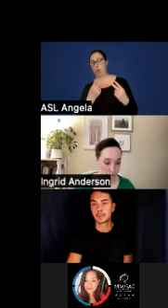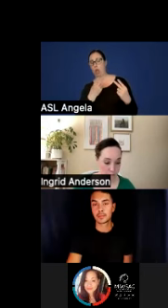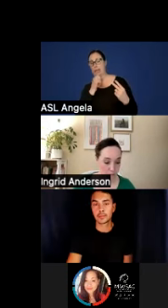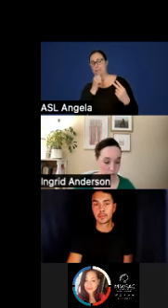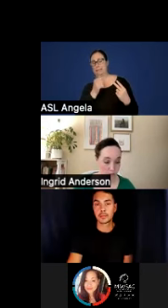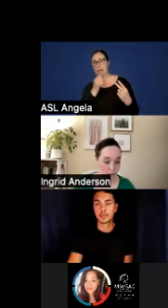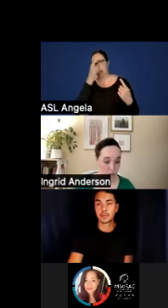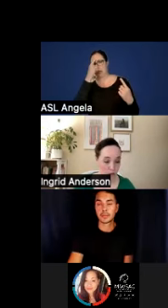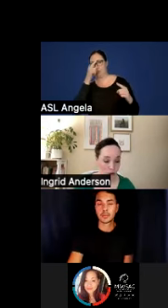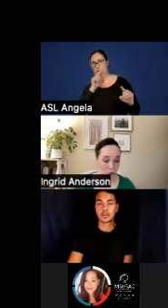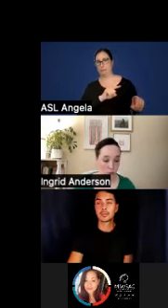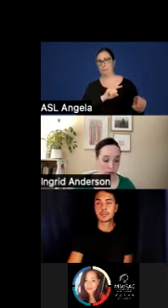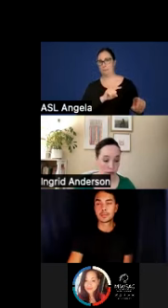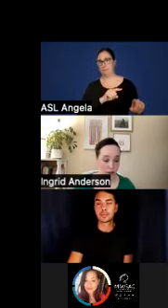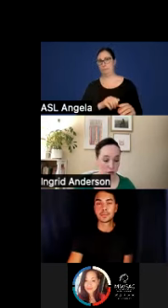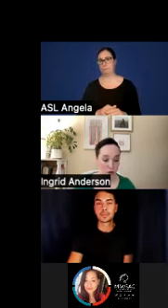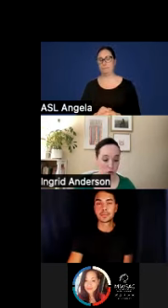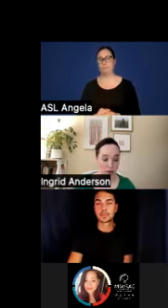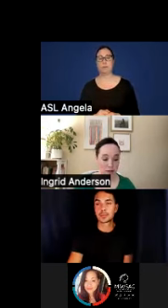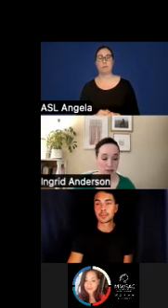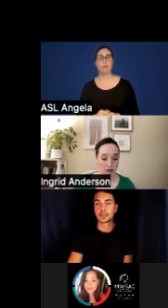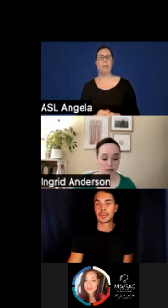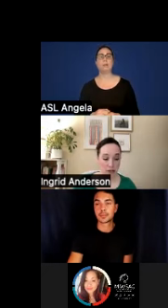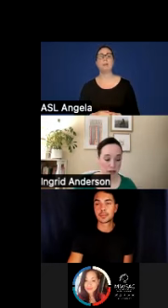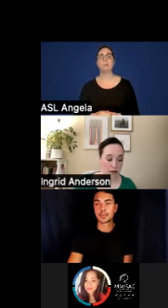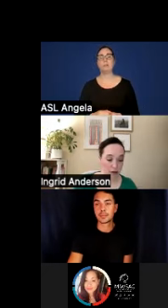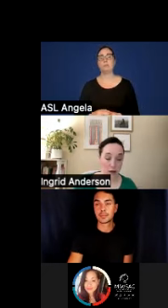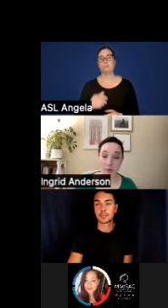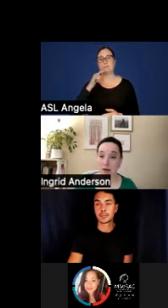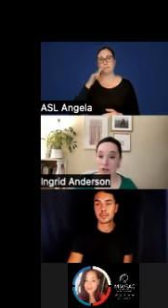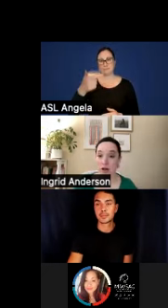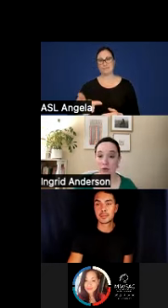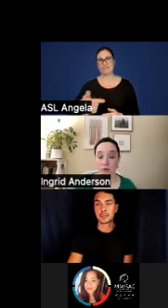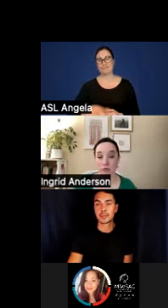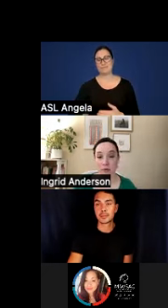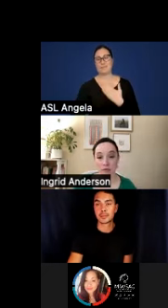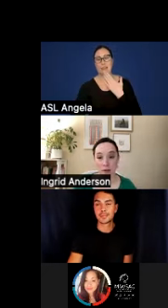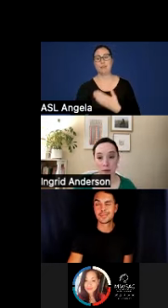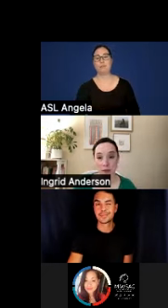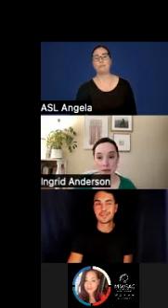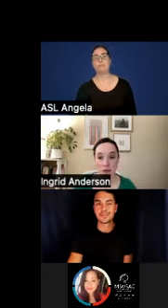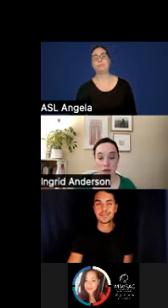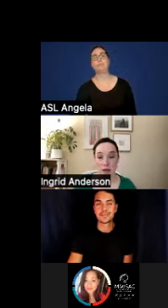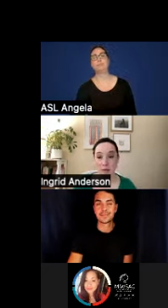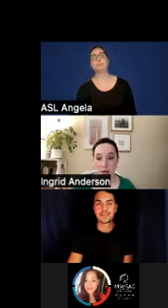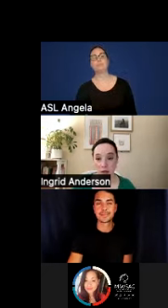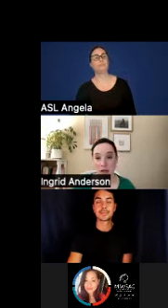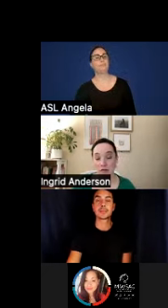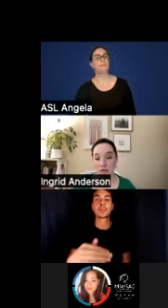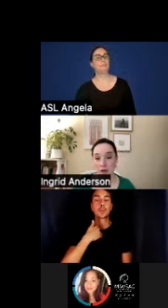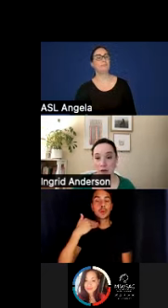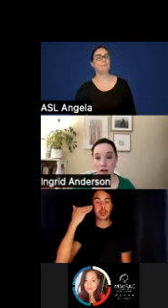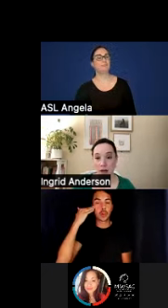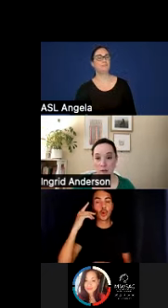non-compliant. We know that it's devastating to have a child removed from our families. even